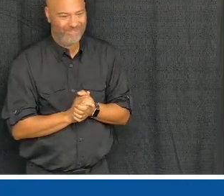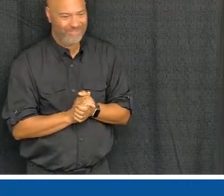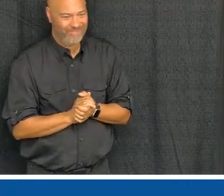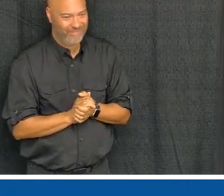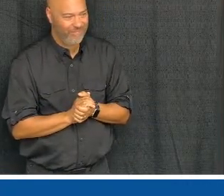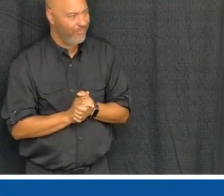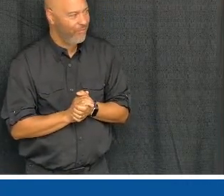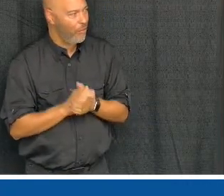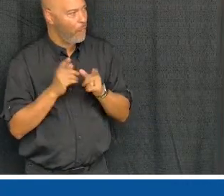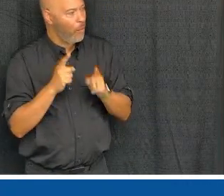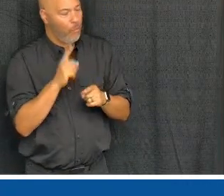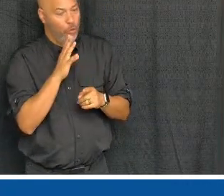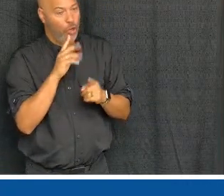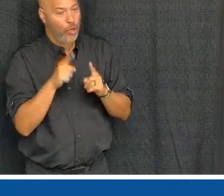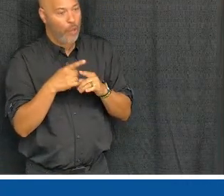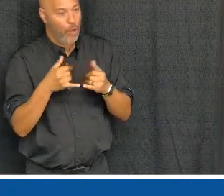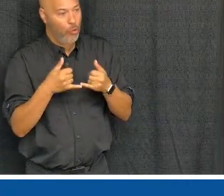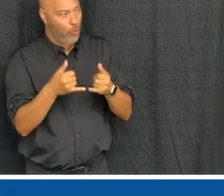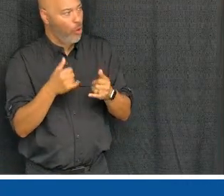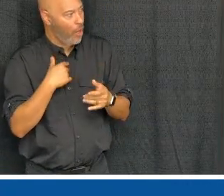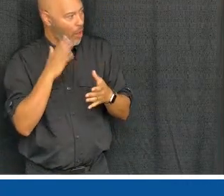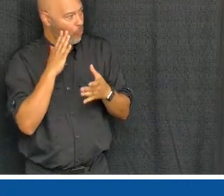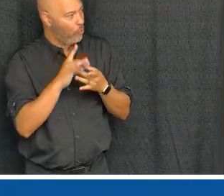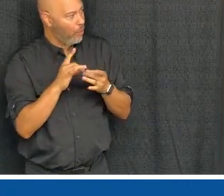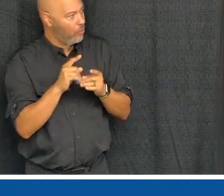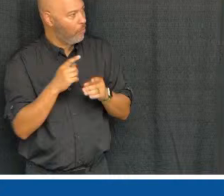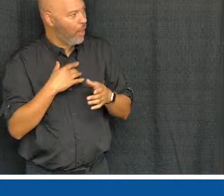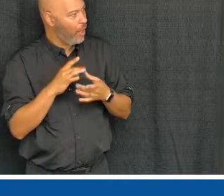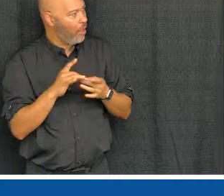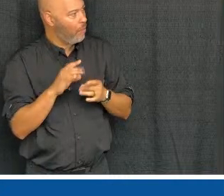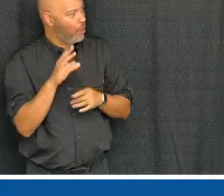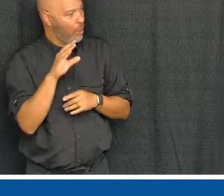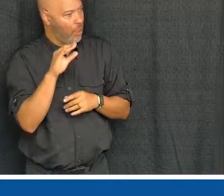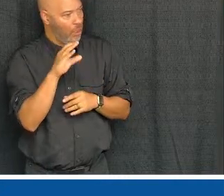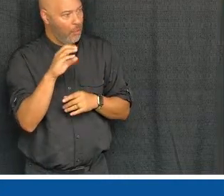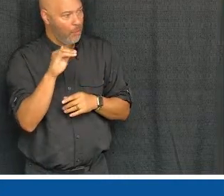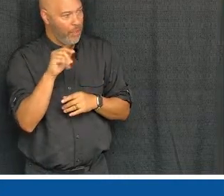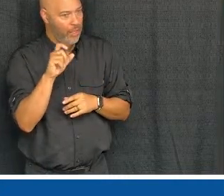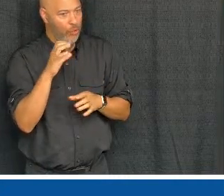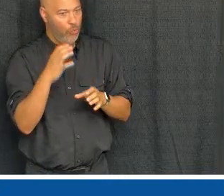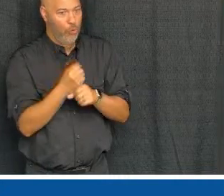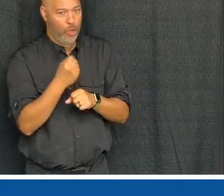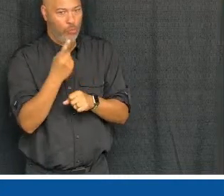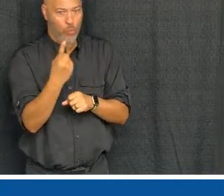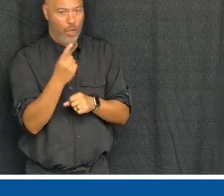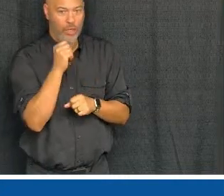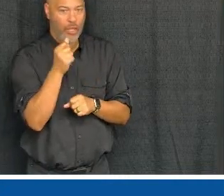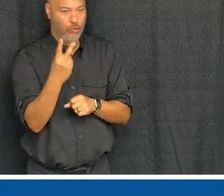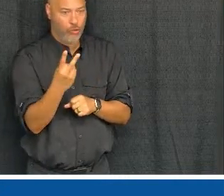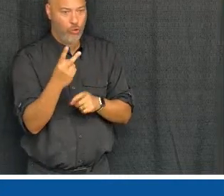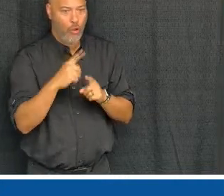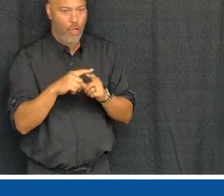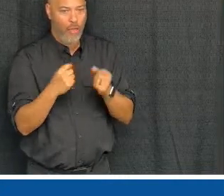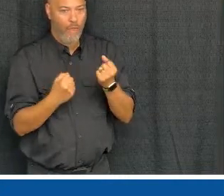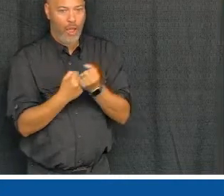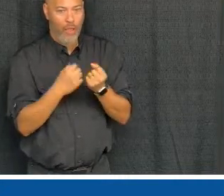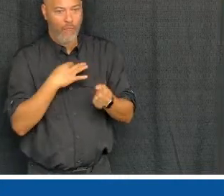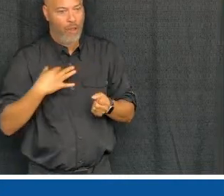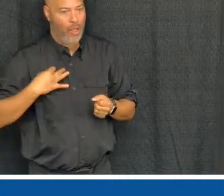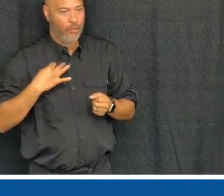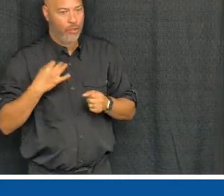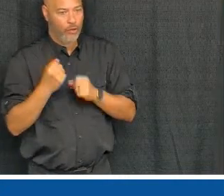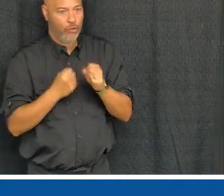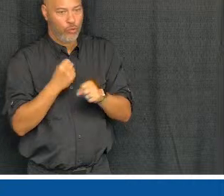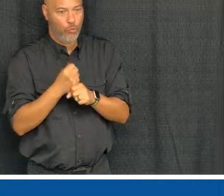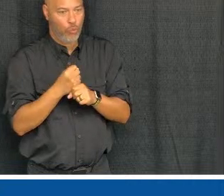While we're talking about awards, I was going to mention it under my comments, but Camille Thomas won not one but two Volunteer Year of the Year awards. The